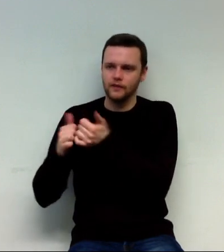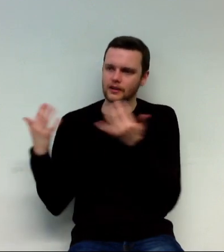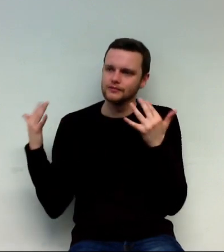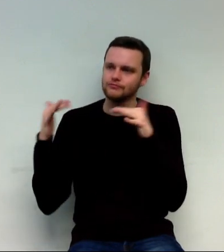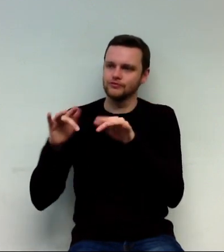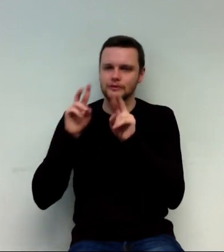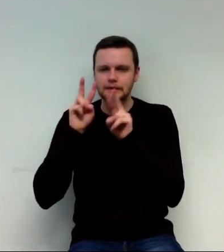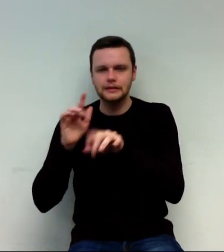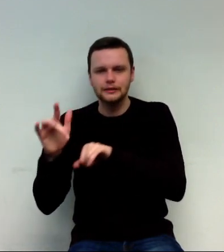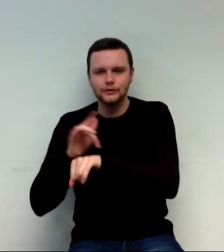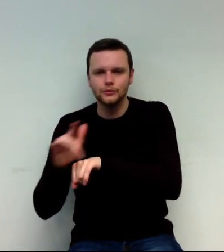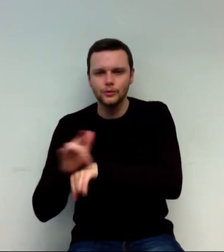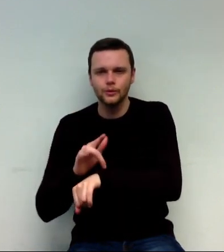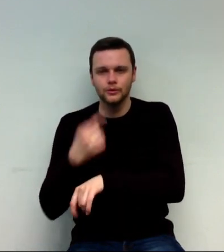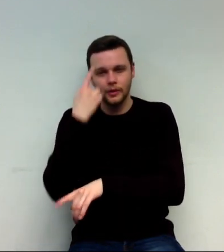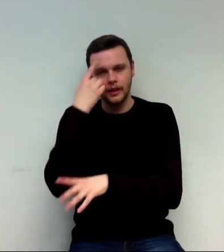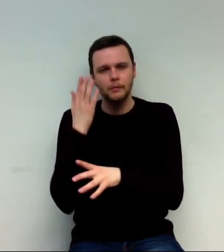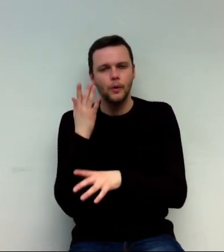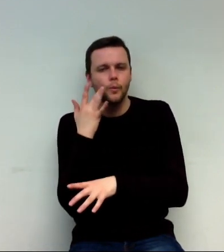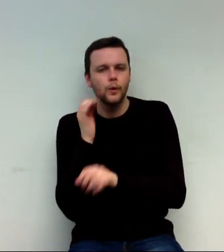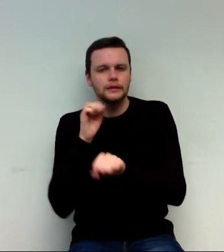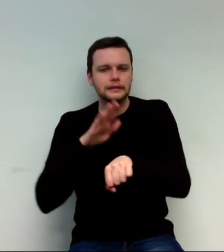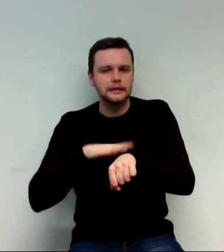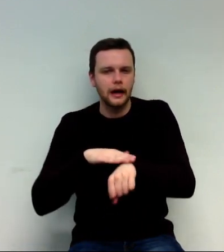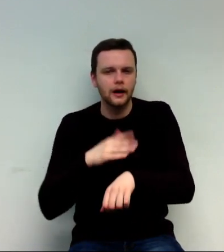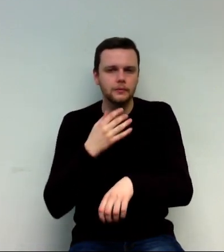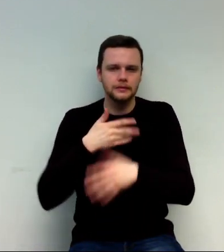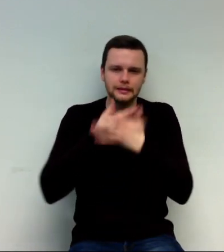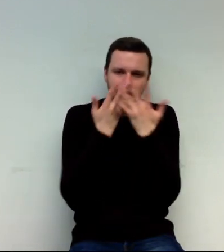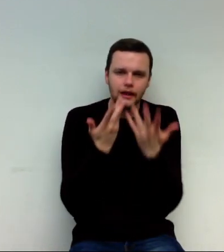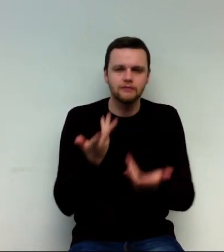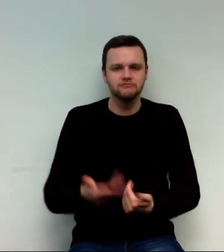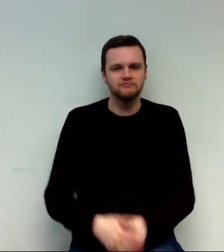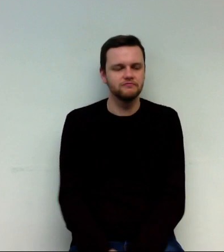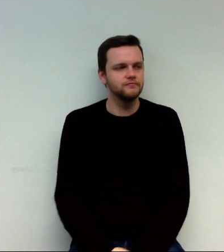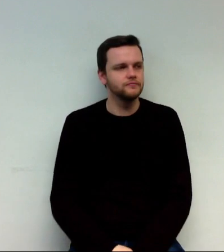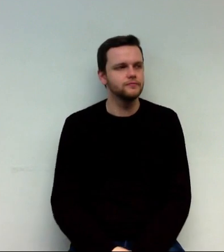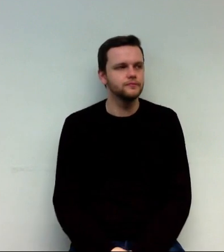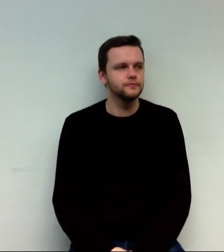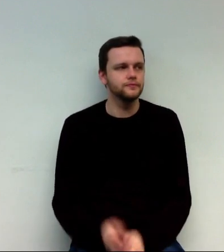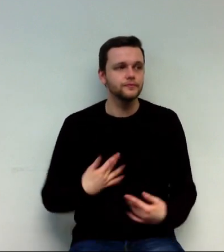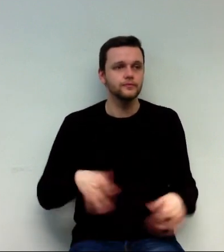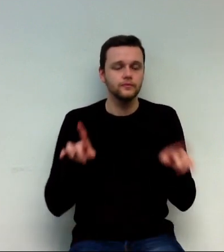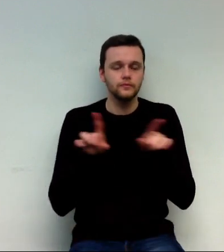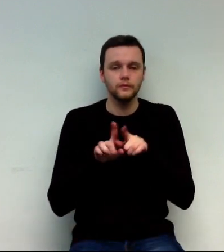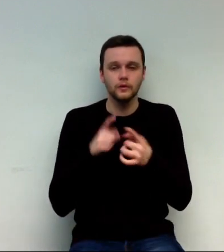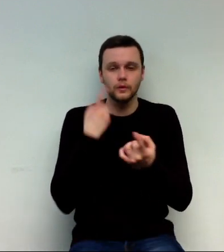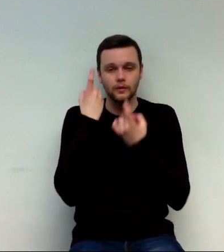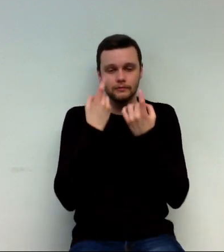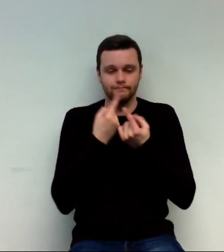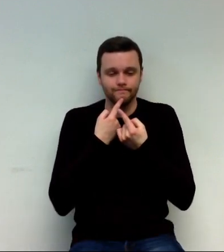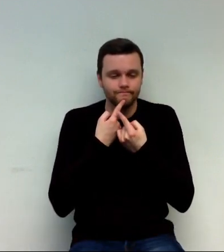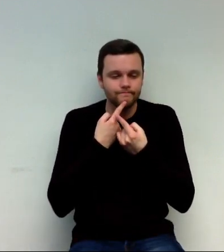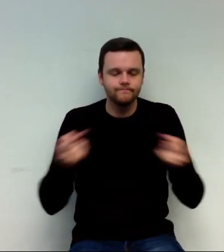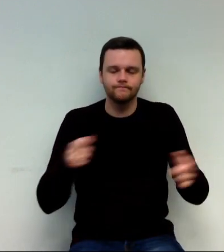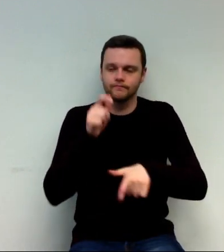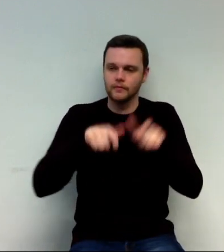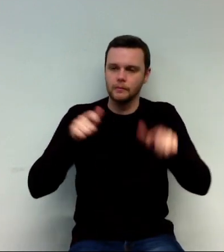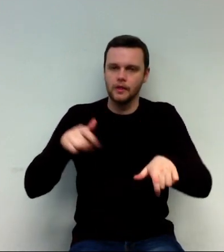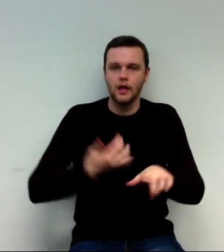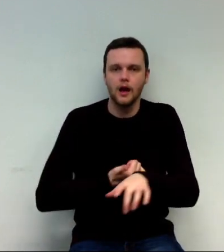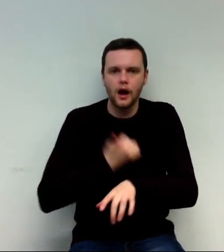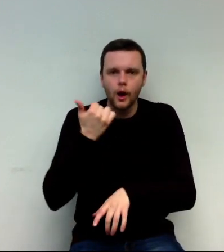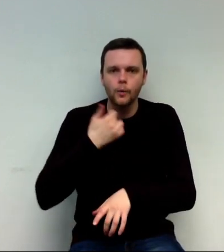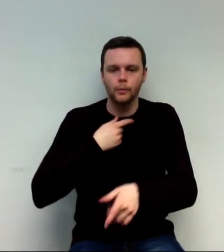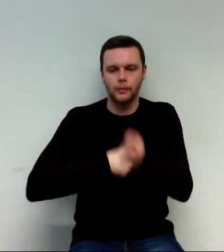think about when your shows are going to be on as well. Also, yeah, tell people how you are making your show accessible.